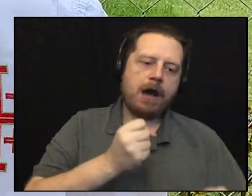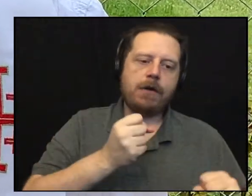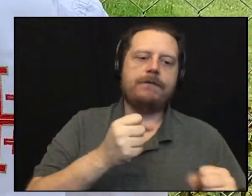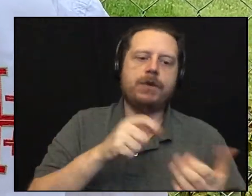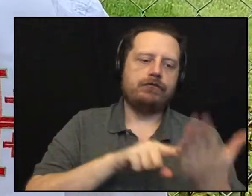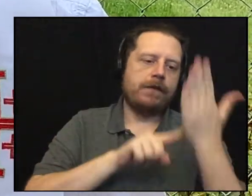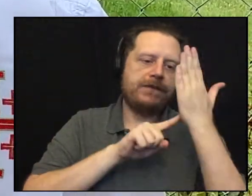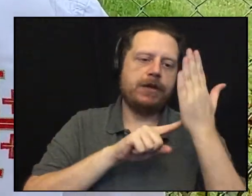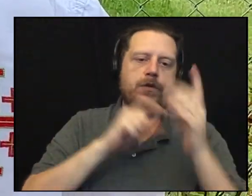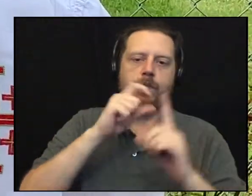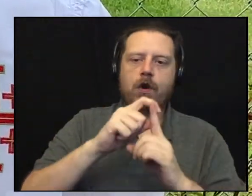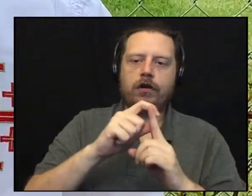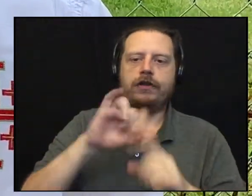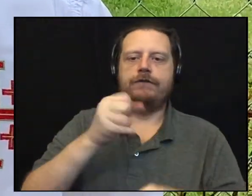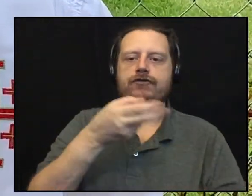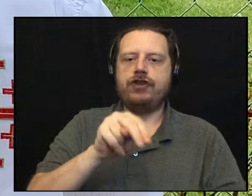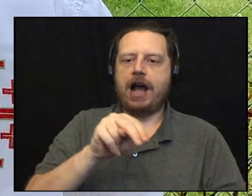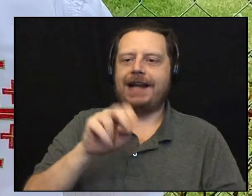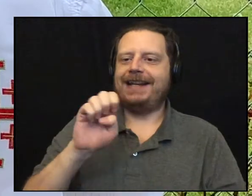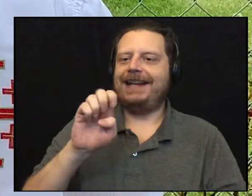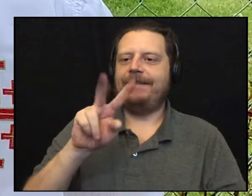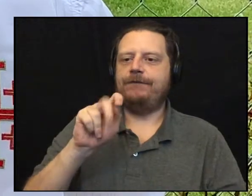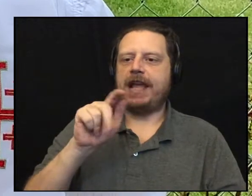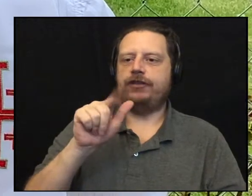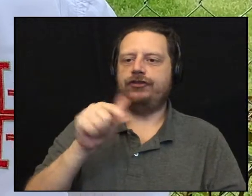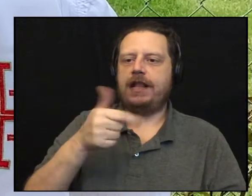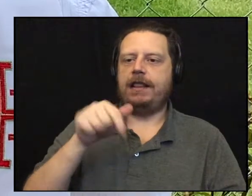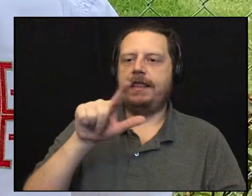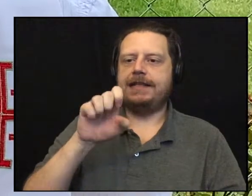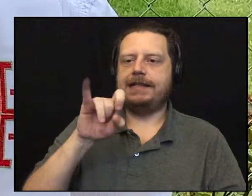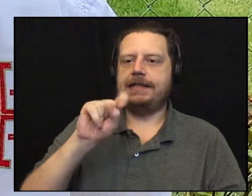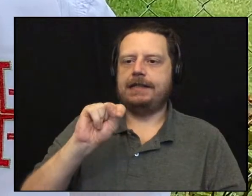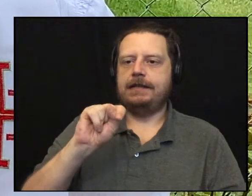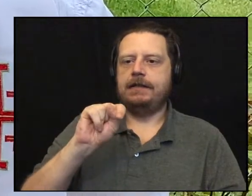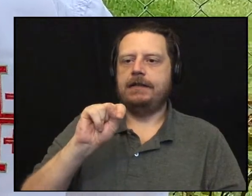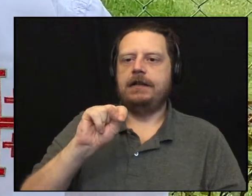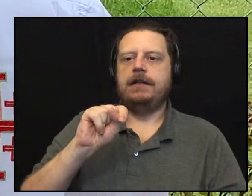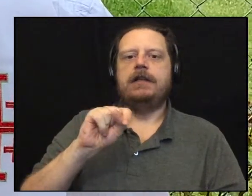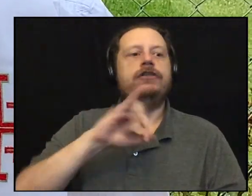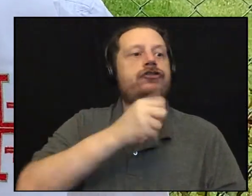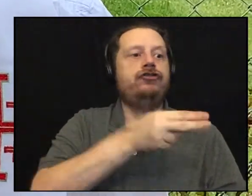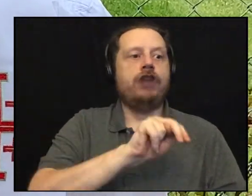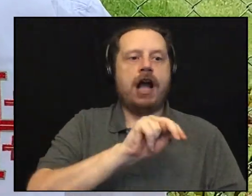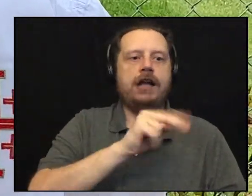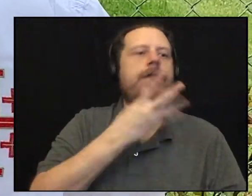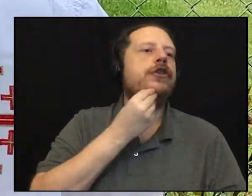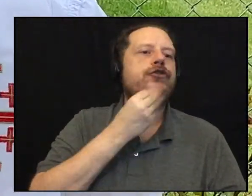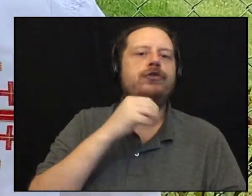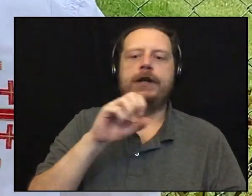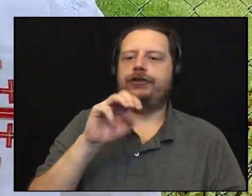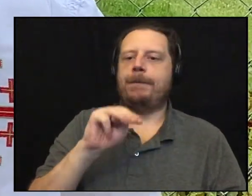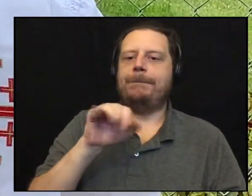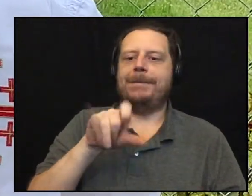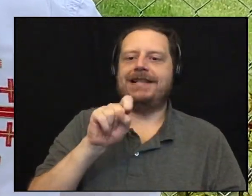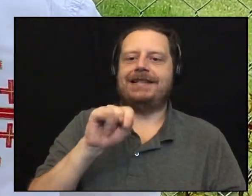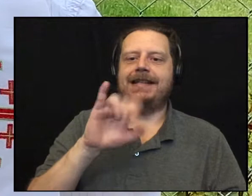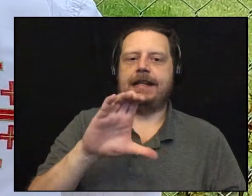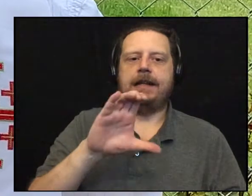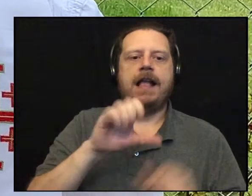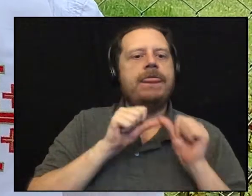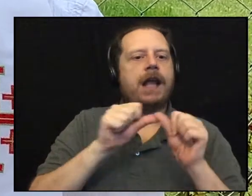John the Evangelist. John, the Jewish mystic the consummate